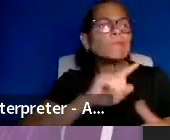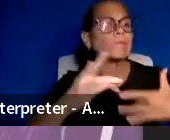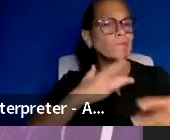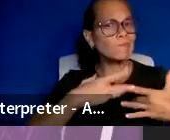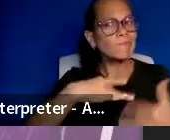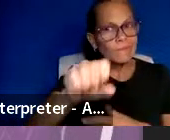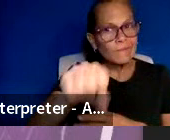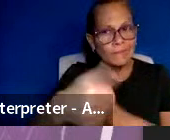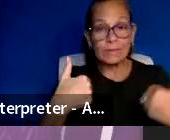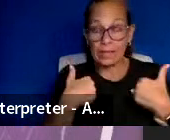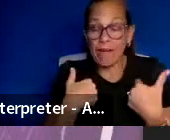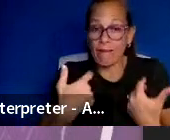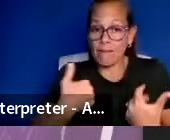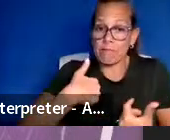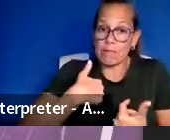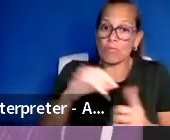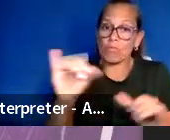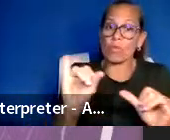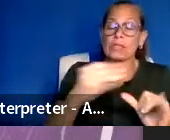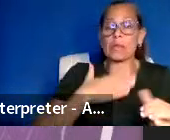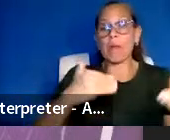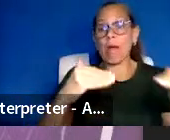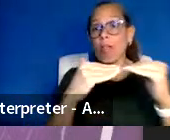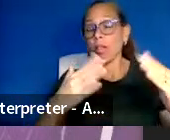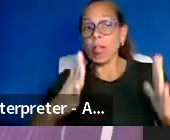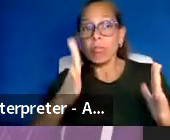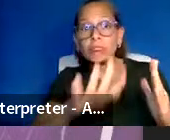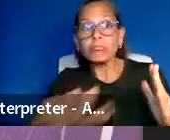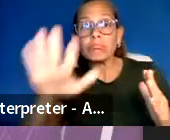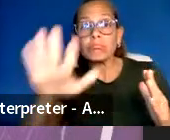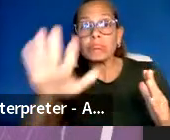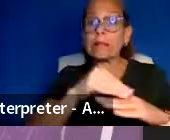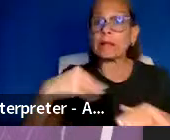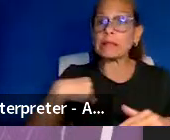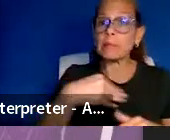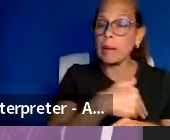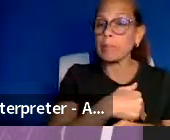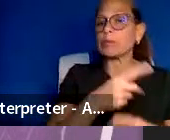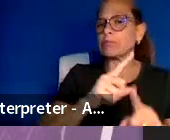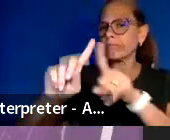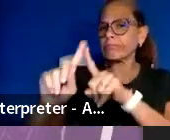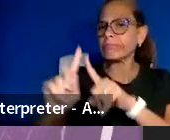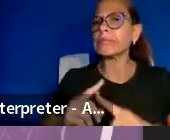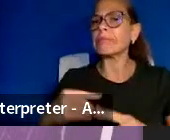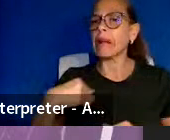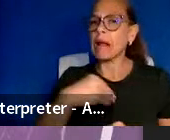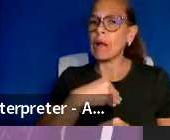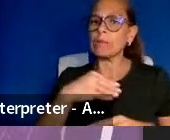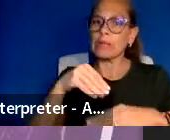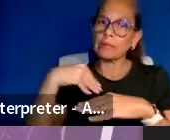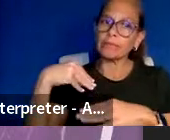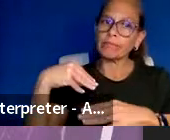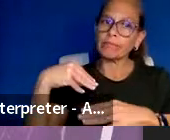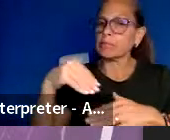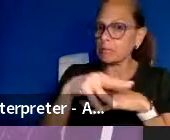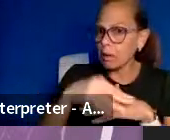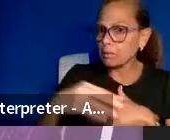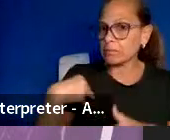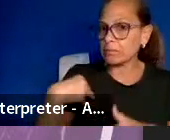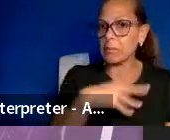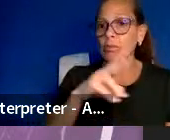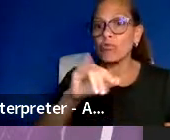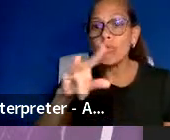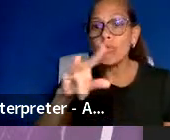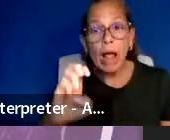right now, me, and as you can see, my colleagues, Councilmember Farias, and certainly Councilmember Riley and Salamanca are here